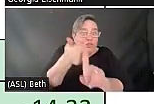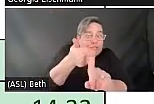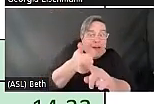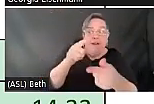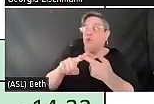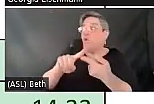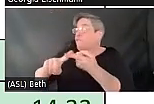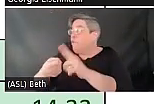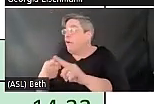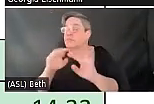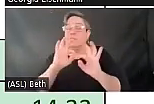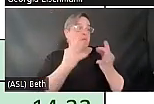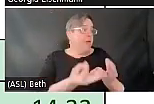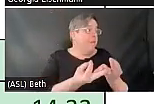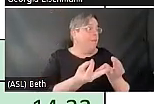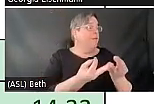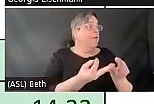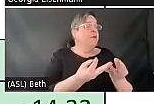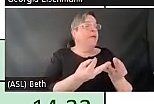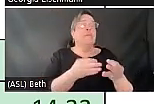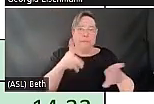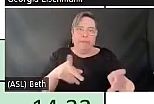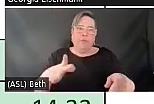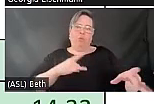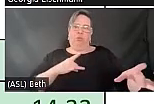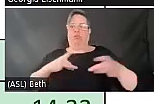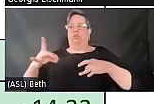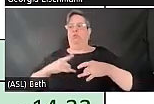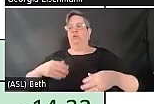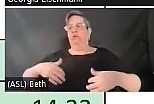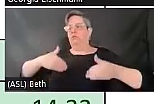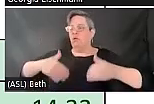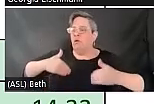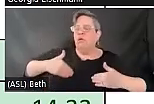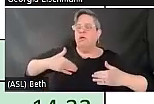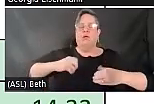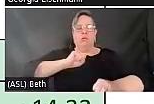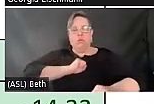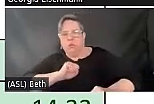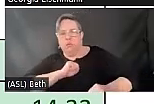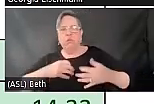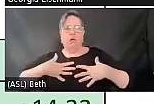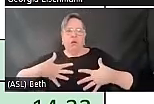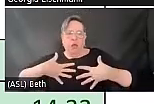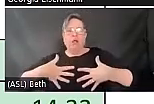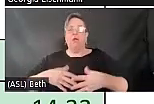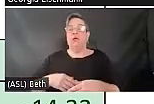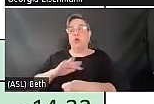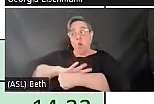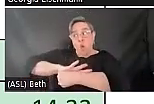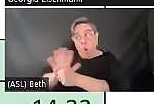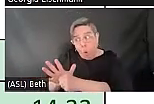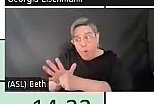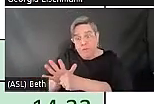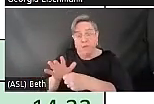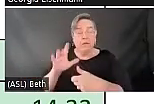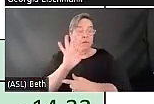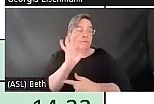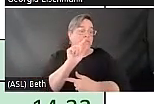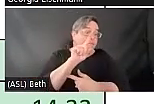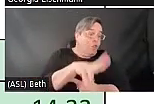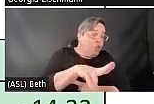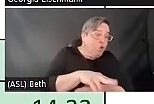are at this point, you know, suffering from an upper respiratory infection. Potentially it's COVID, potentially it's flu. It could also